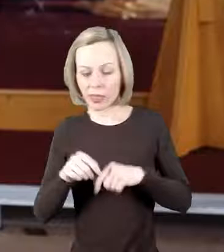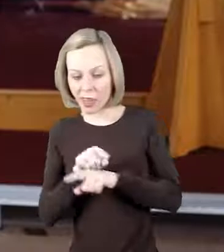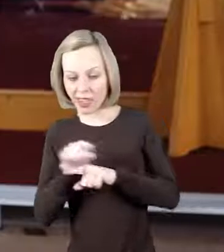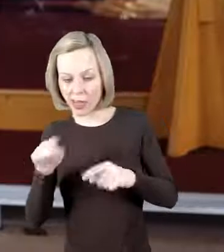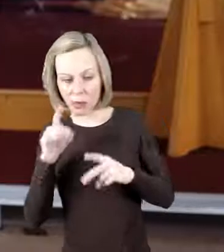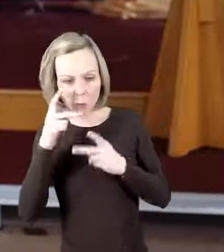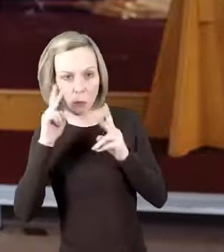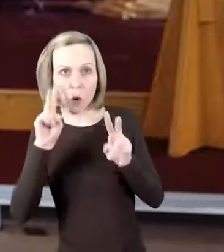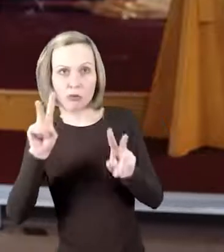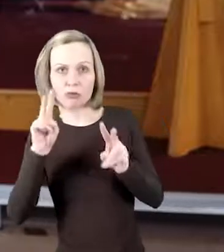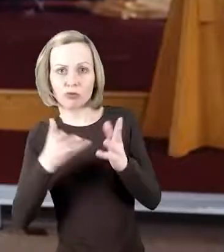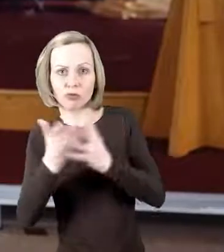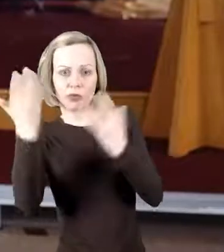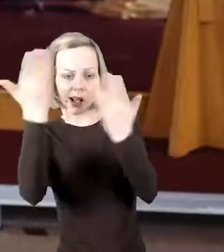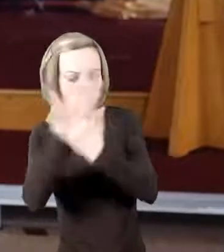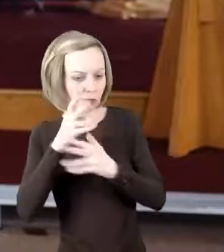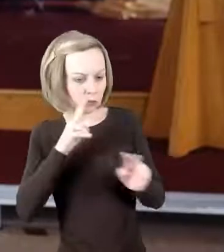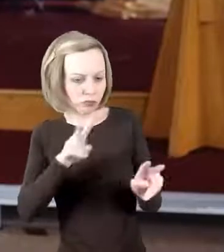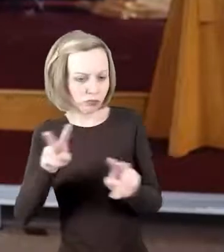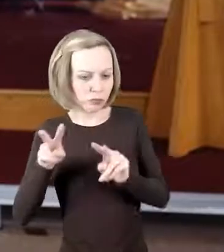God's glory shining around.